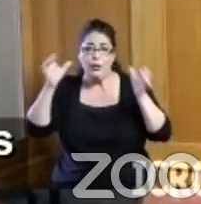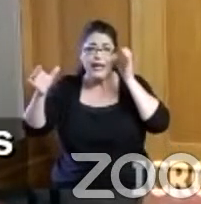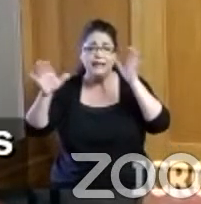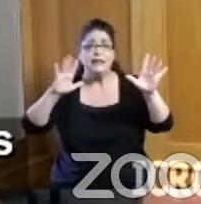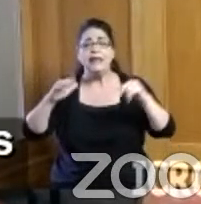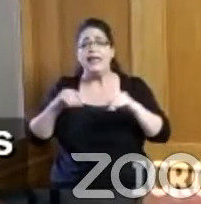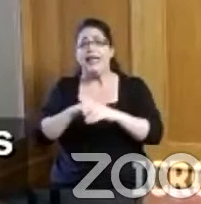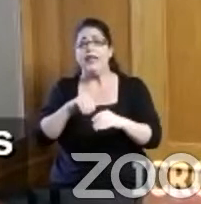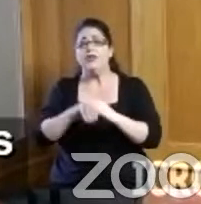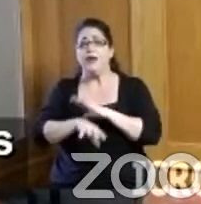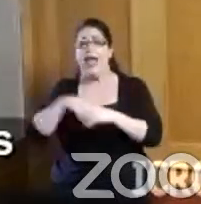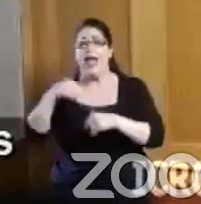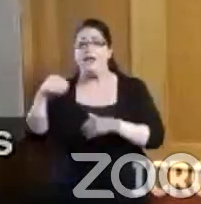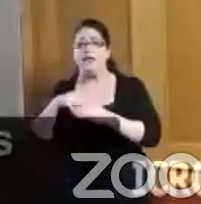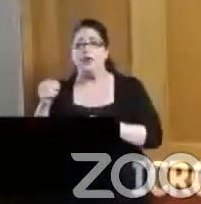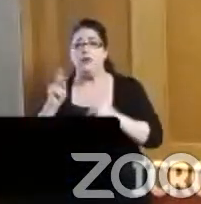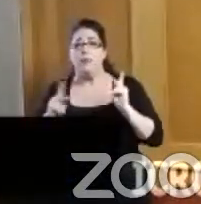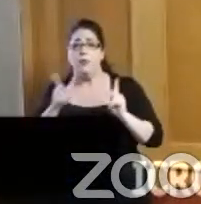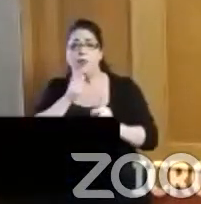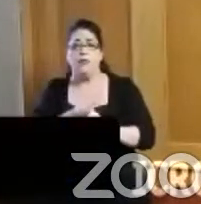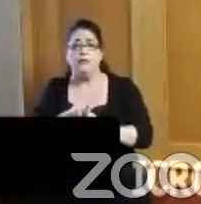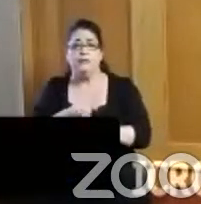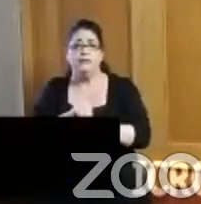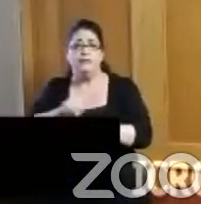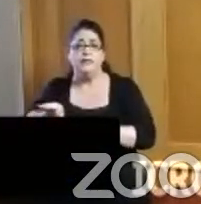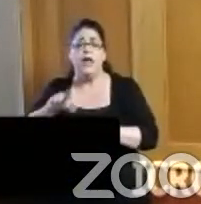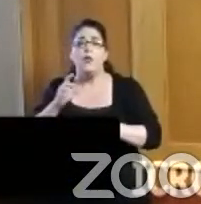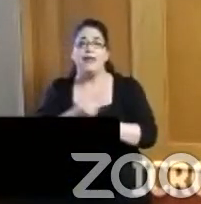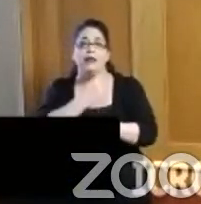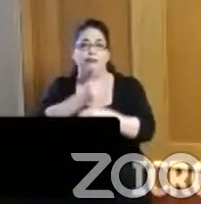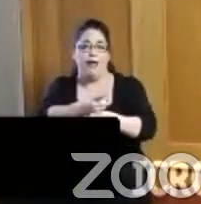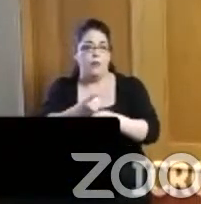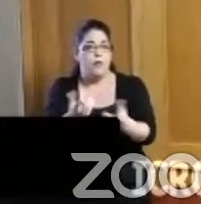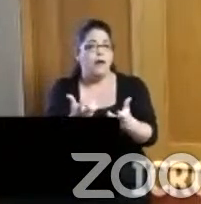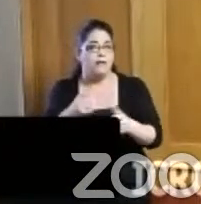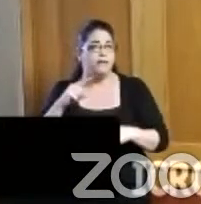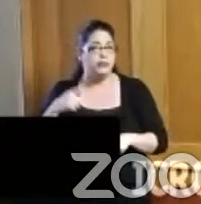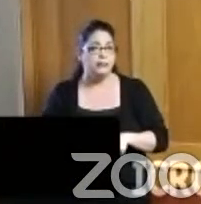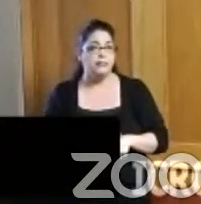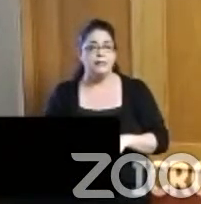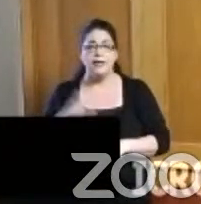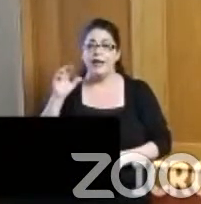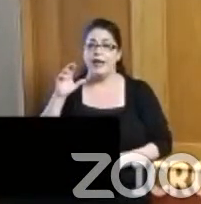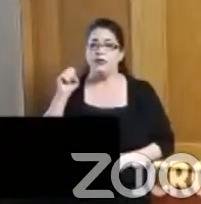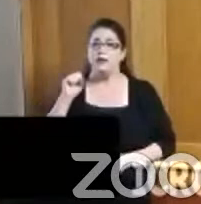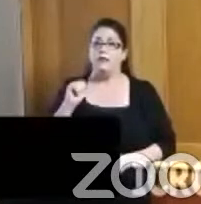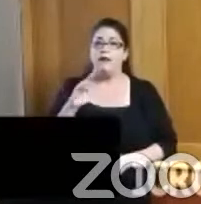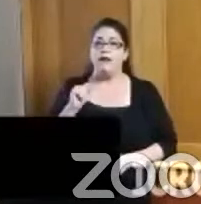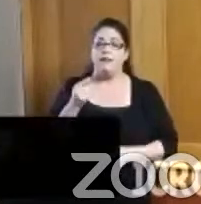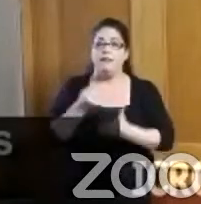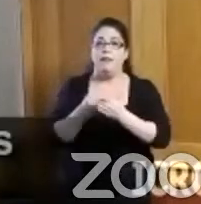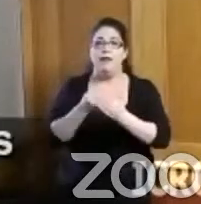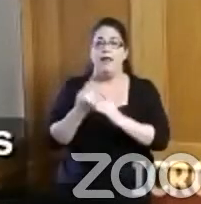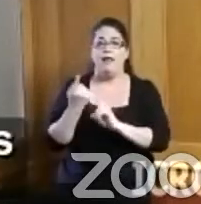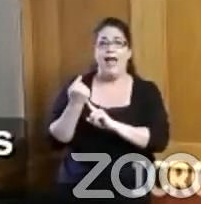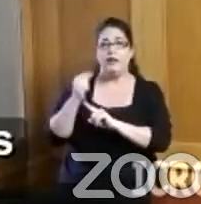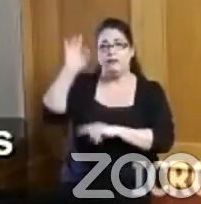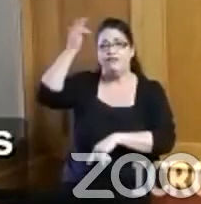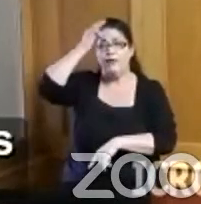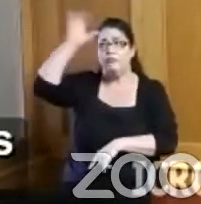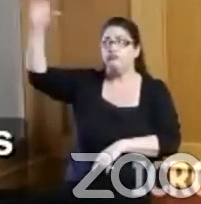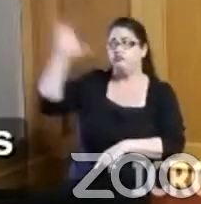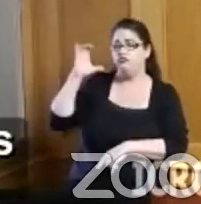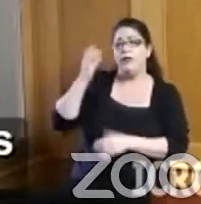and external stakeholders weigh in so that we could get this right. We had the CARES Act last year. We were in a very different